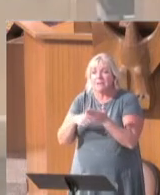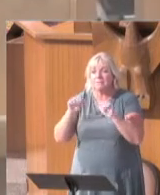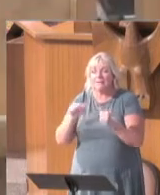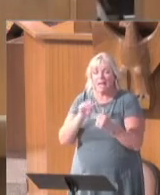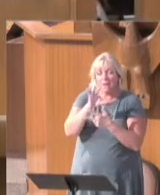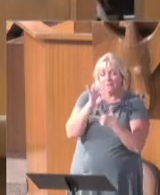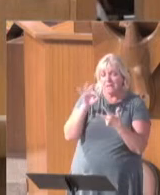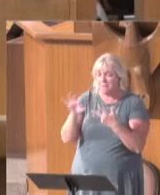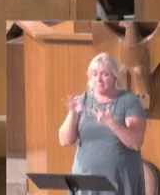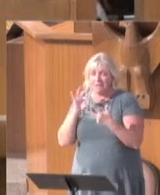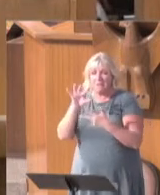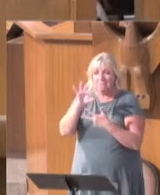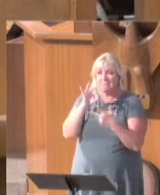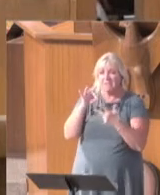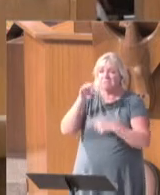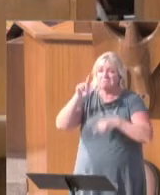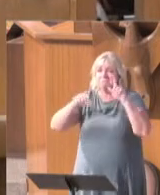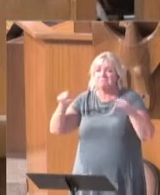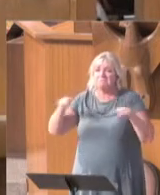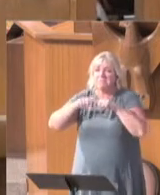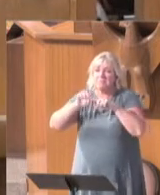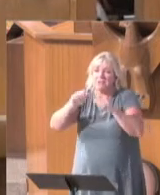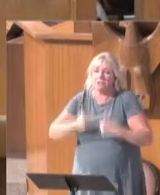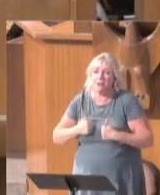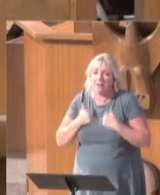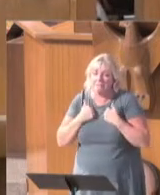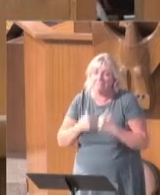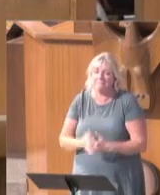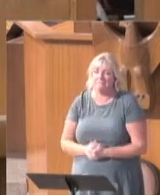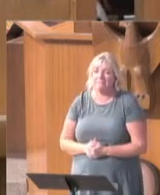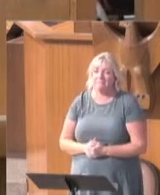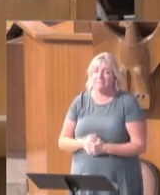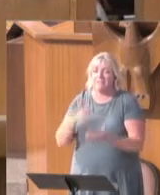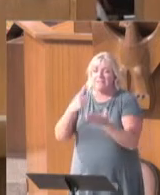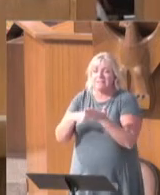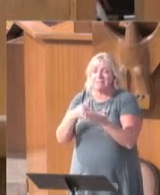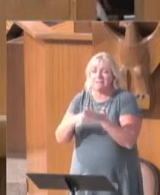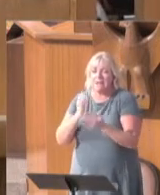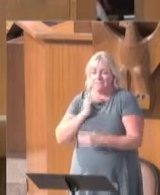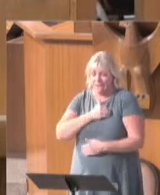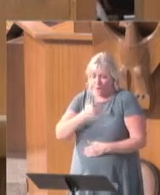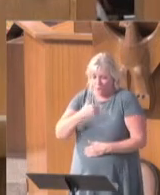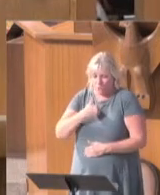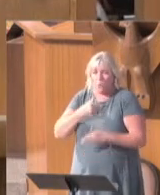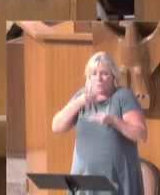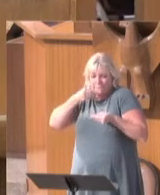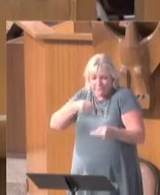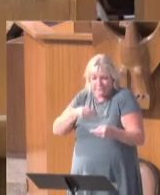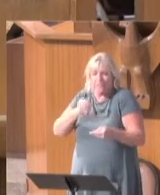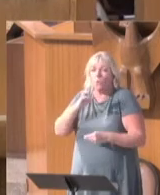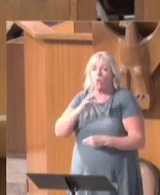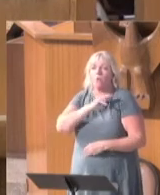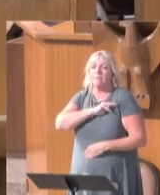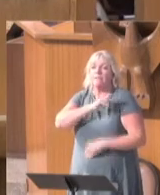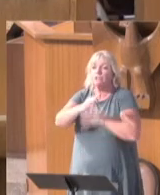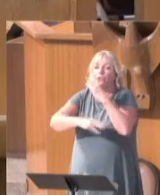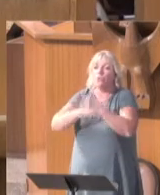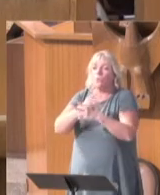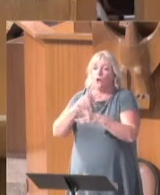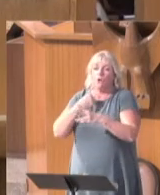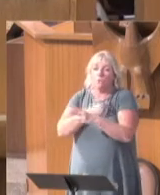in different seasons of our lives. Sometimes we feed our souls and minister to the world by being